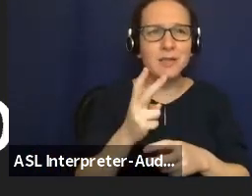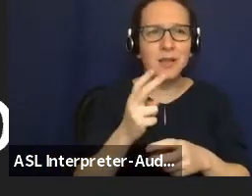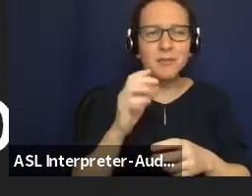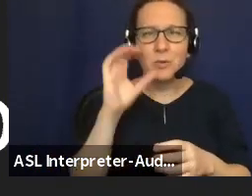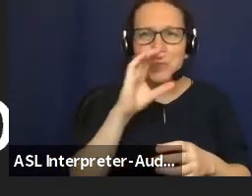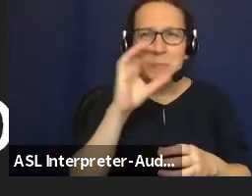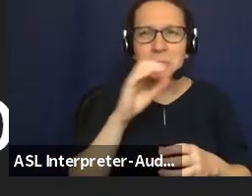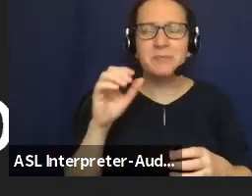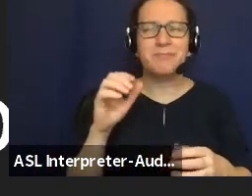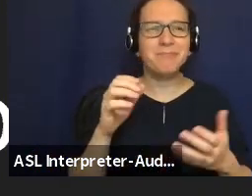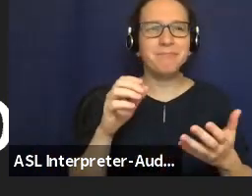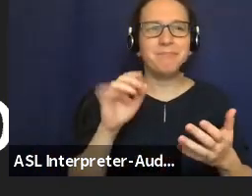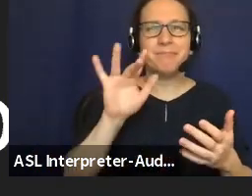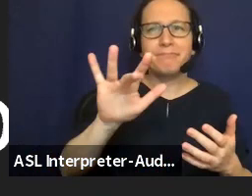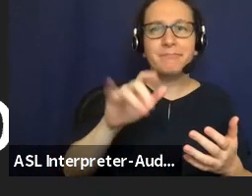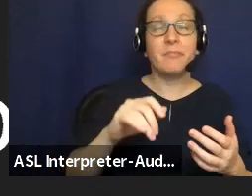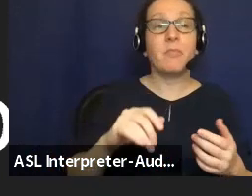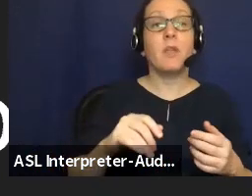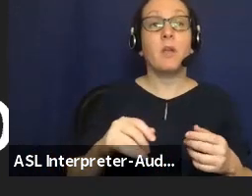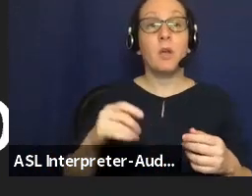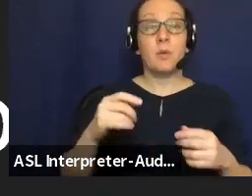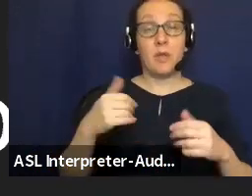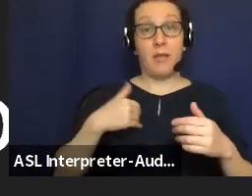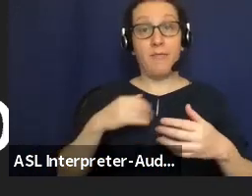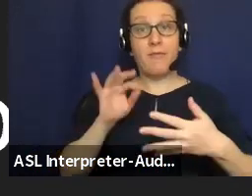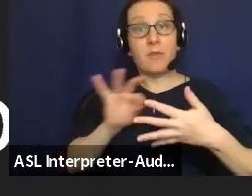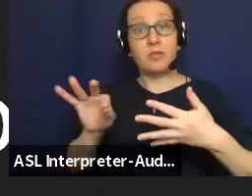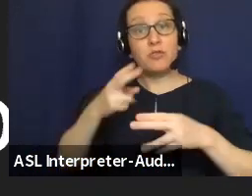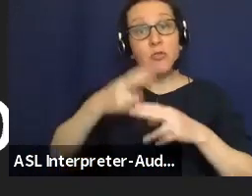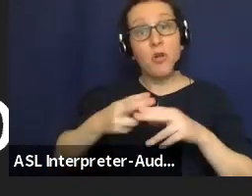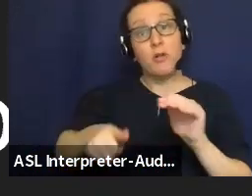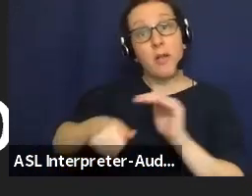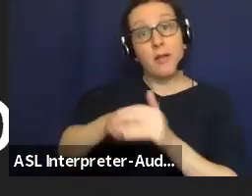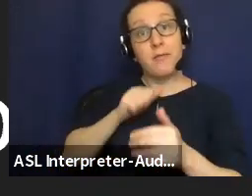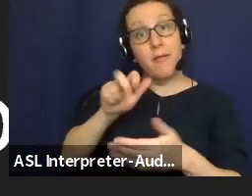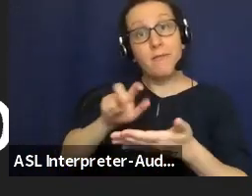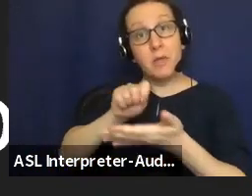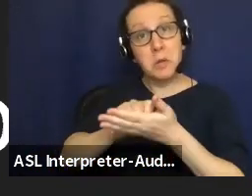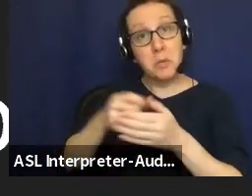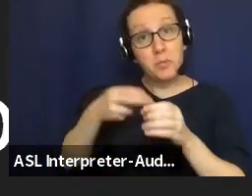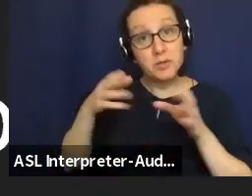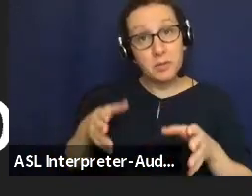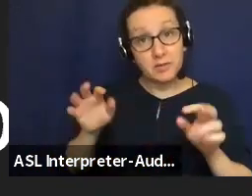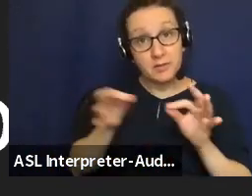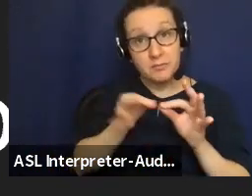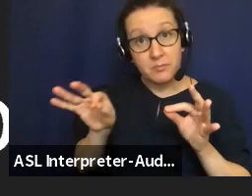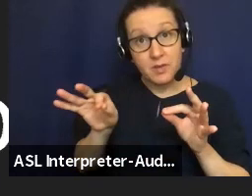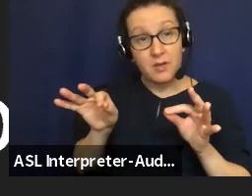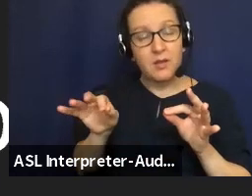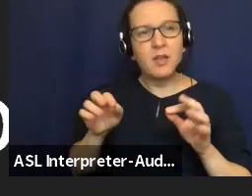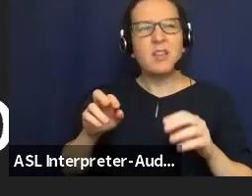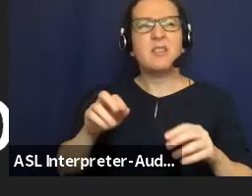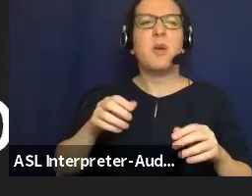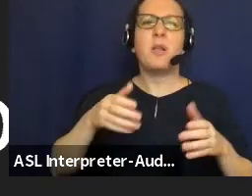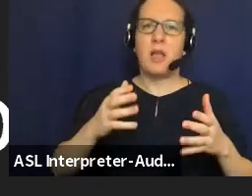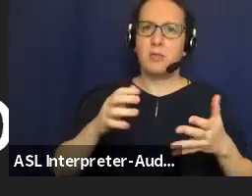hunt. There's a feature called Hide Non-Video Participants, and that enables the image on the right where